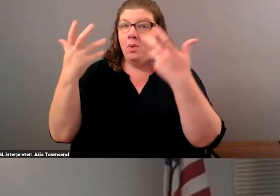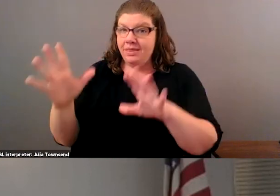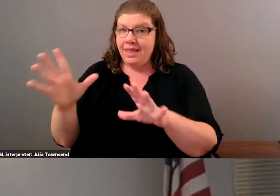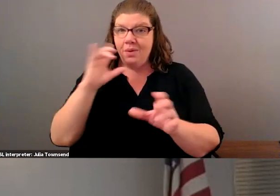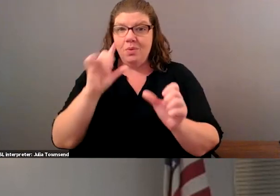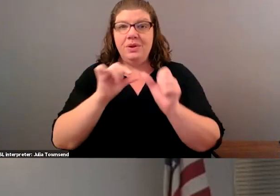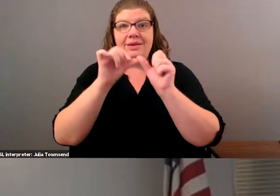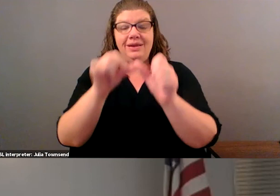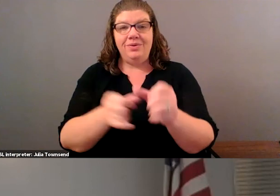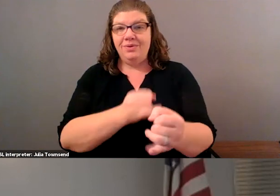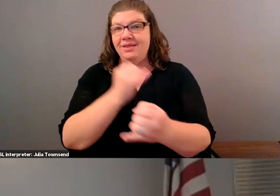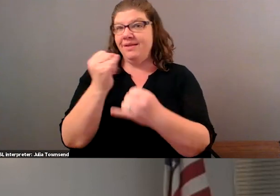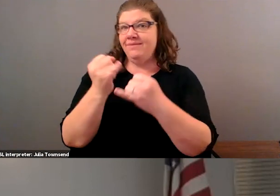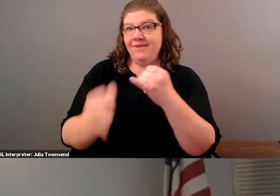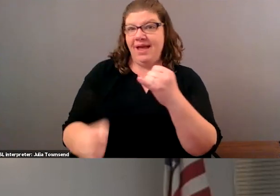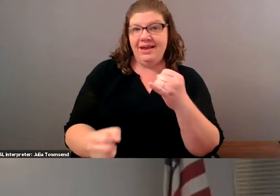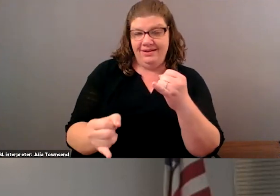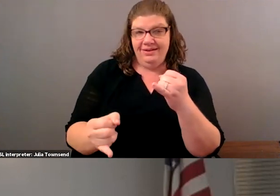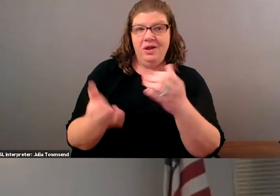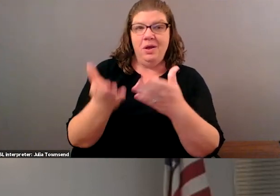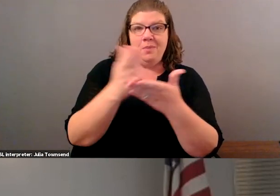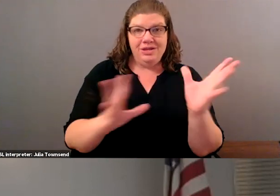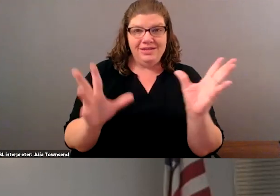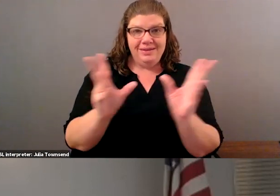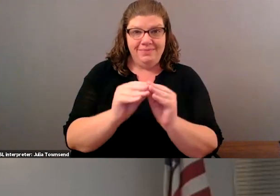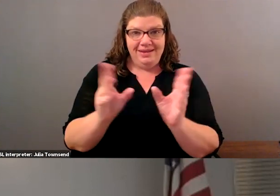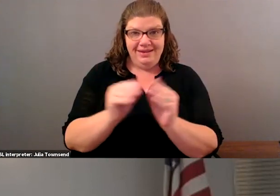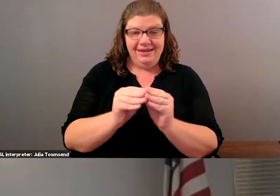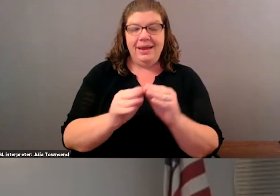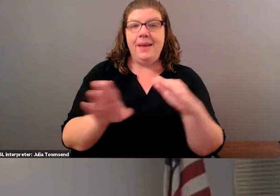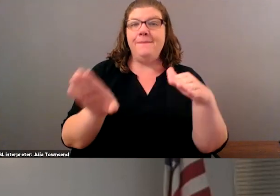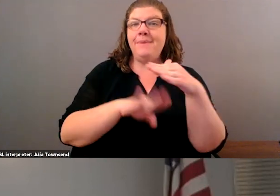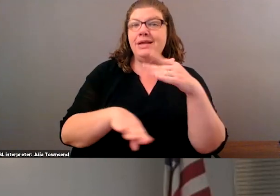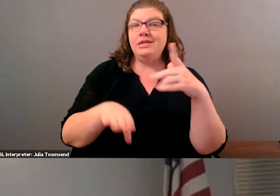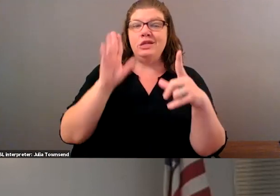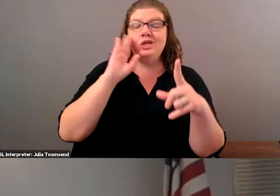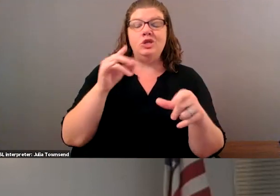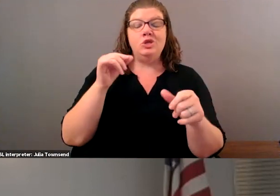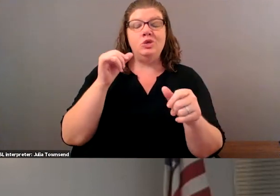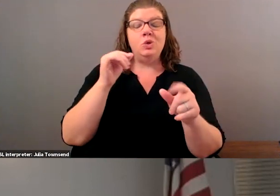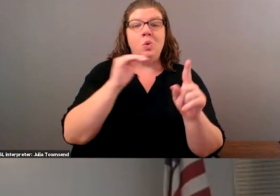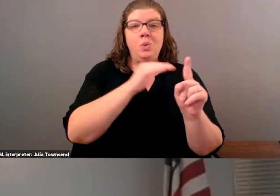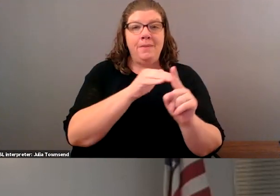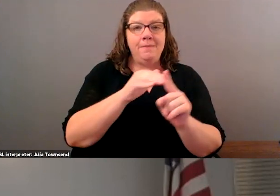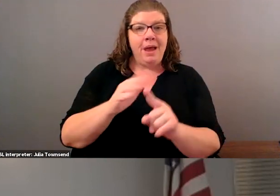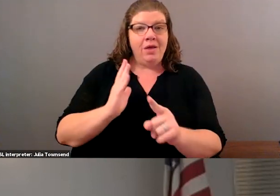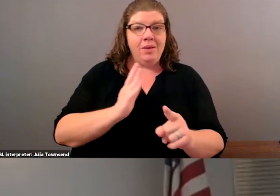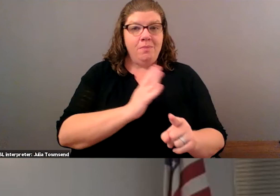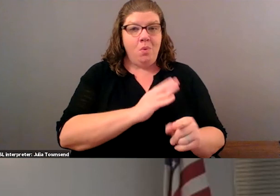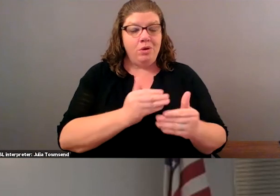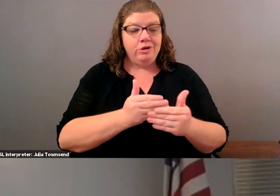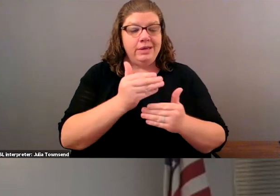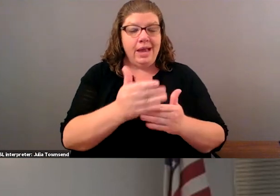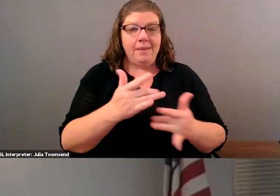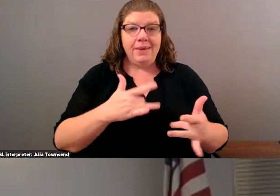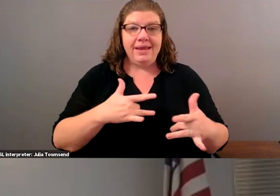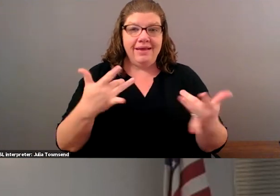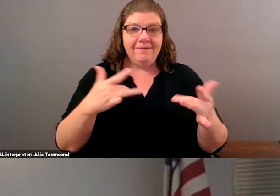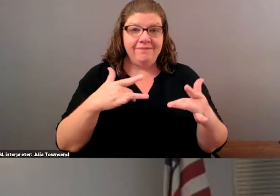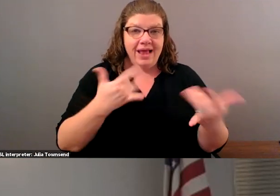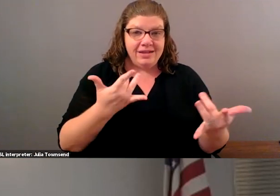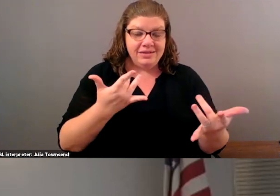to the final parts of the meeting, which is basically to remind the board members of coming events and